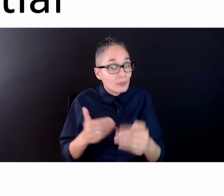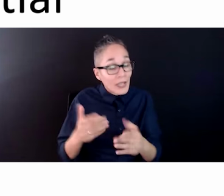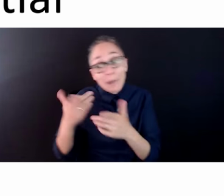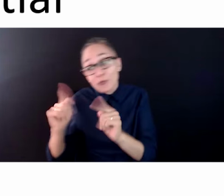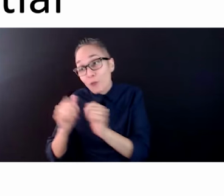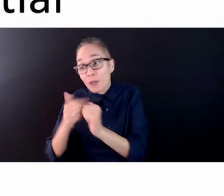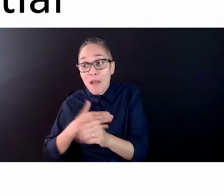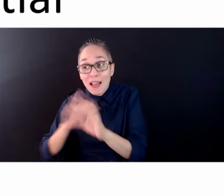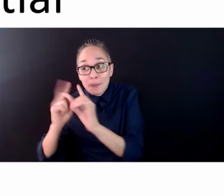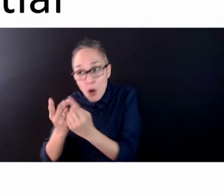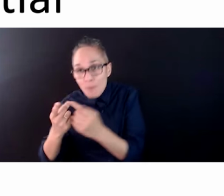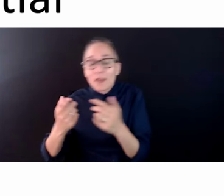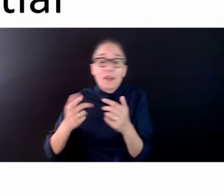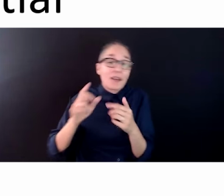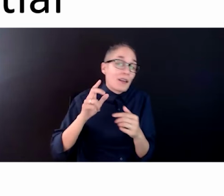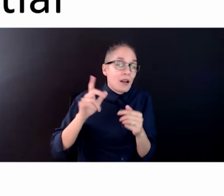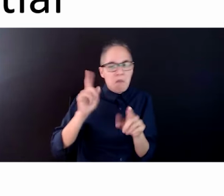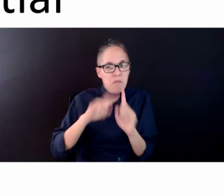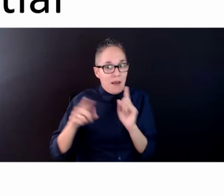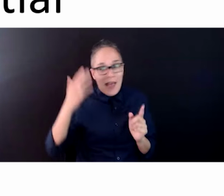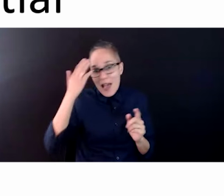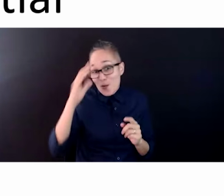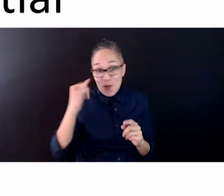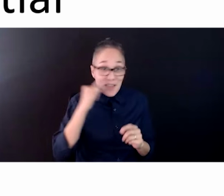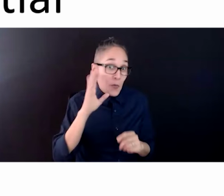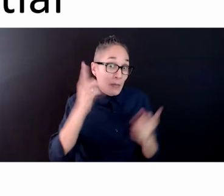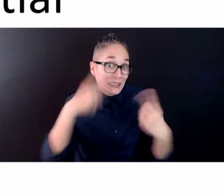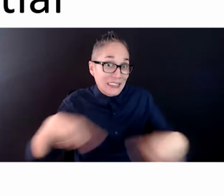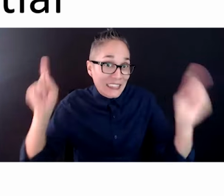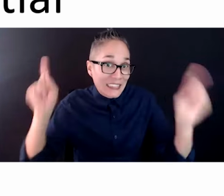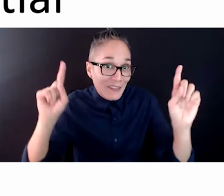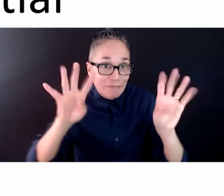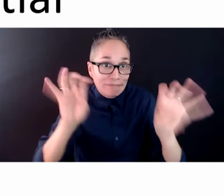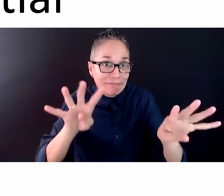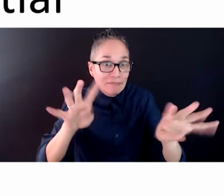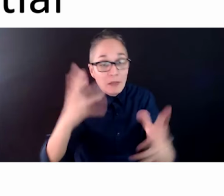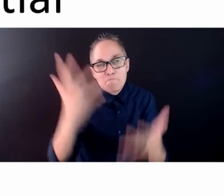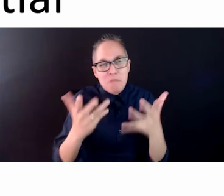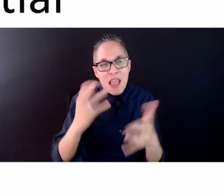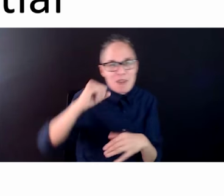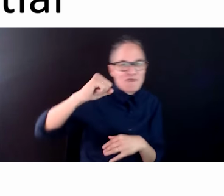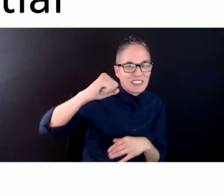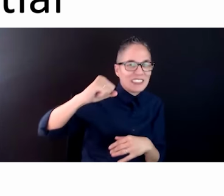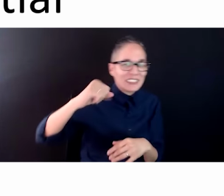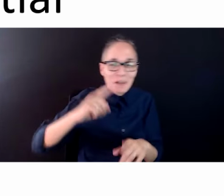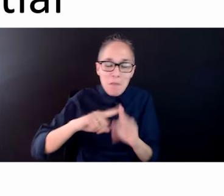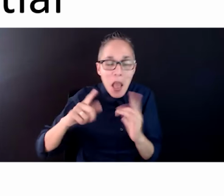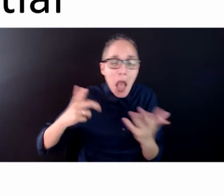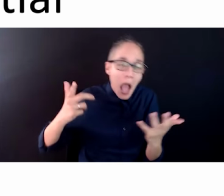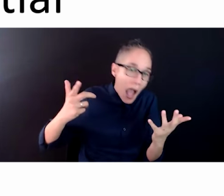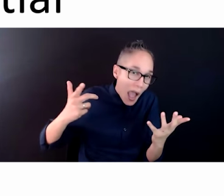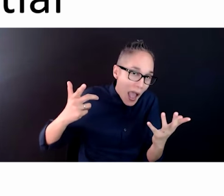department. And I think I don't know how successful it will be. There might be some pushback. Oh, but I like doing it. I said,